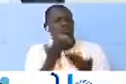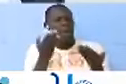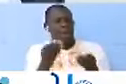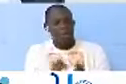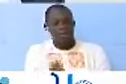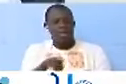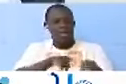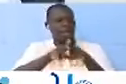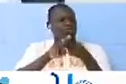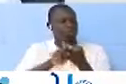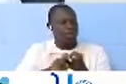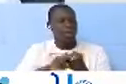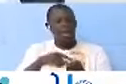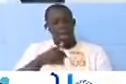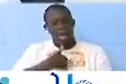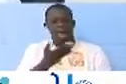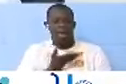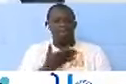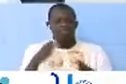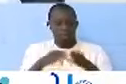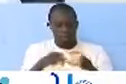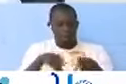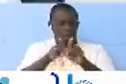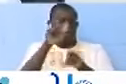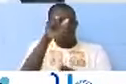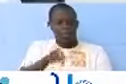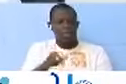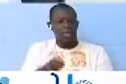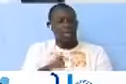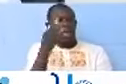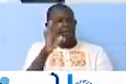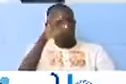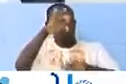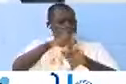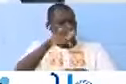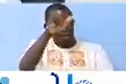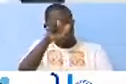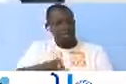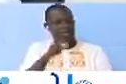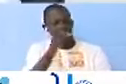my relationship with him. Miama. If they touch him,